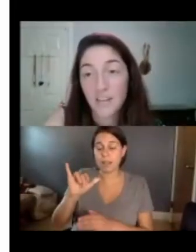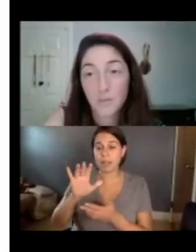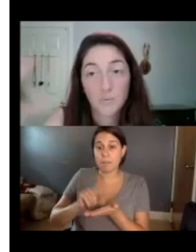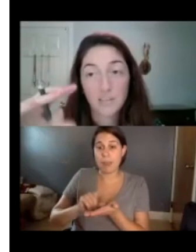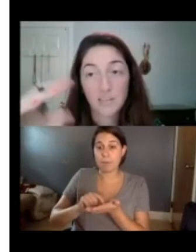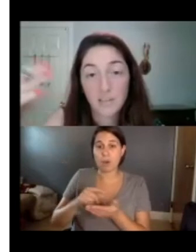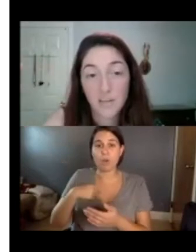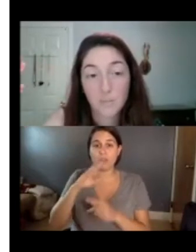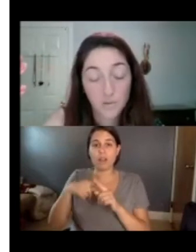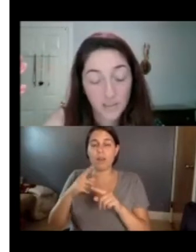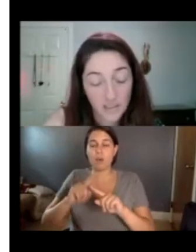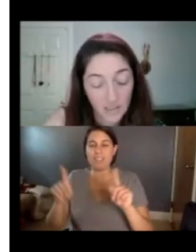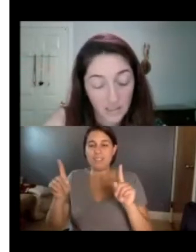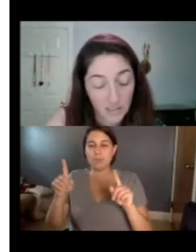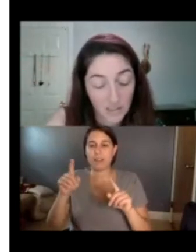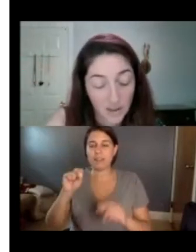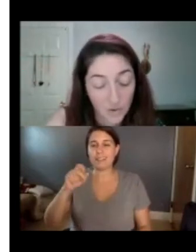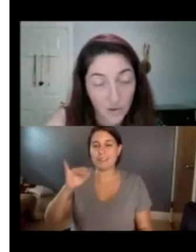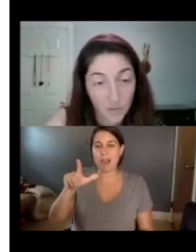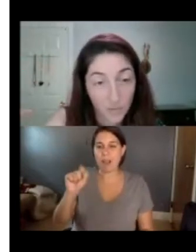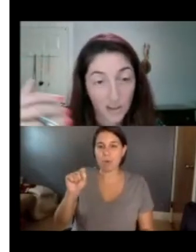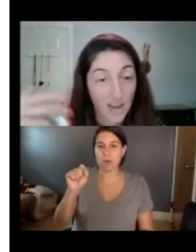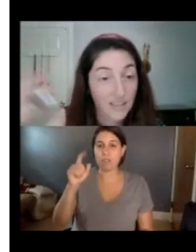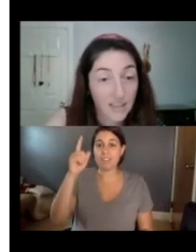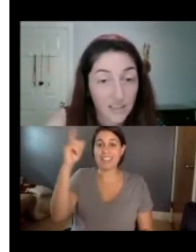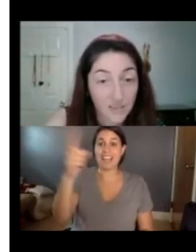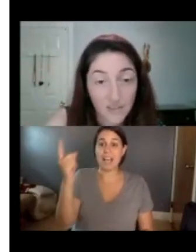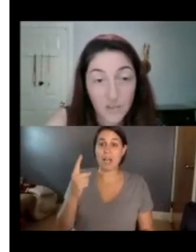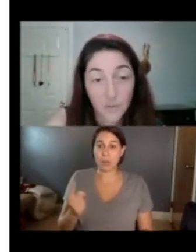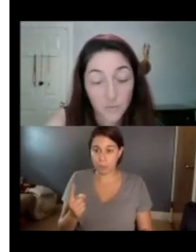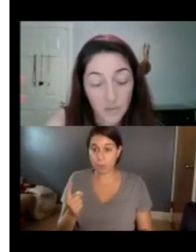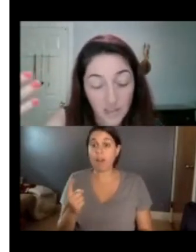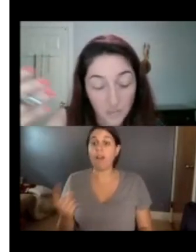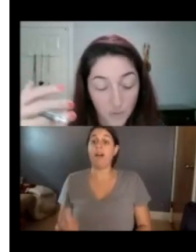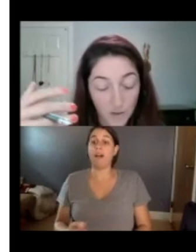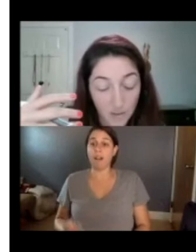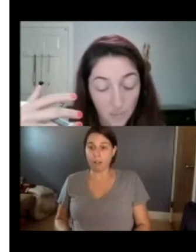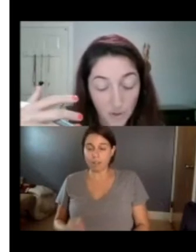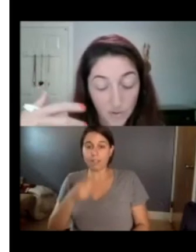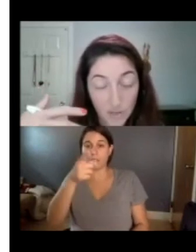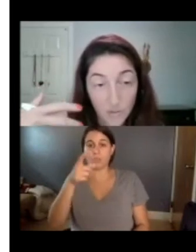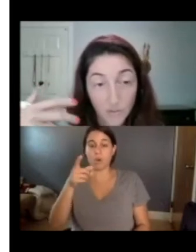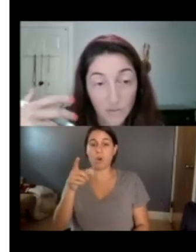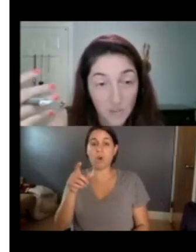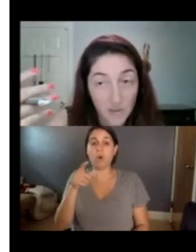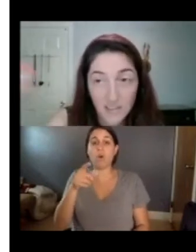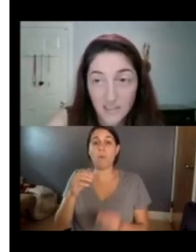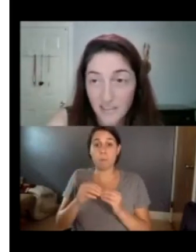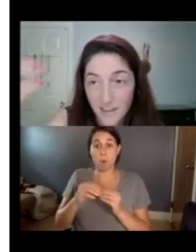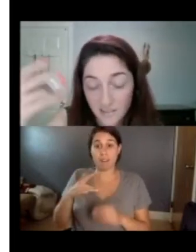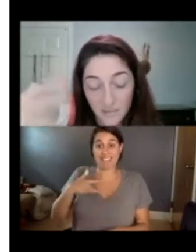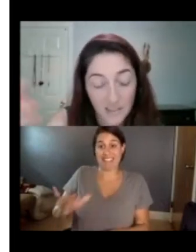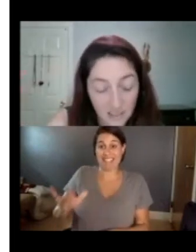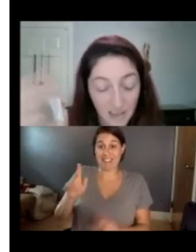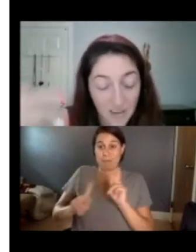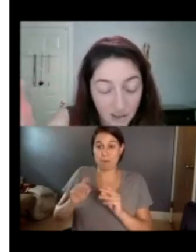spirals between sleeping and mood. So while highly sensitive individuals would be more prone to nightmares, this is